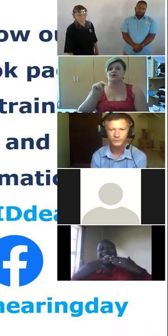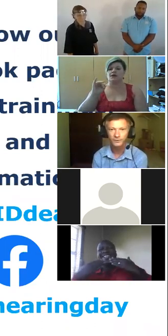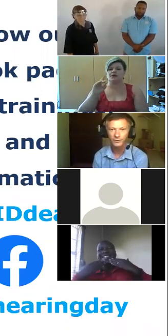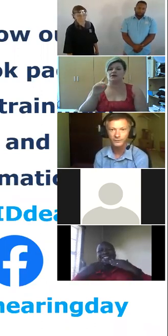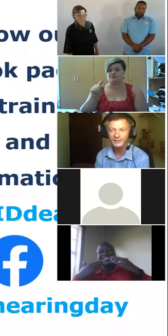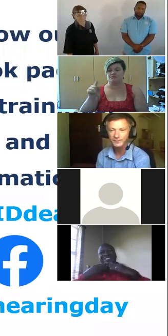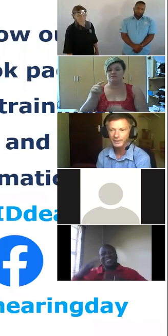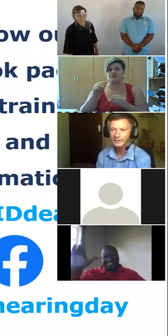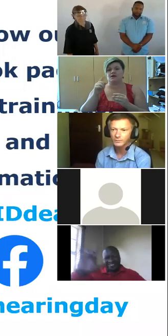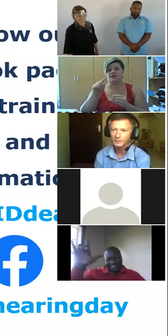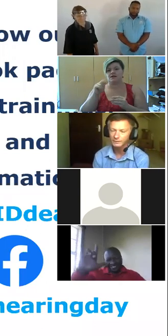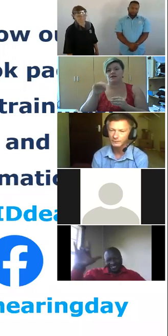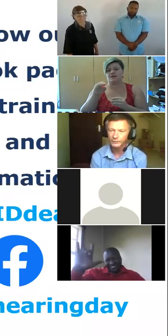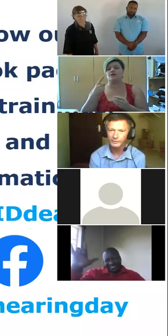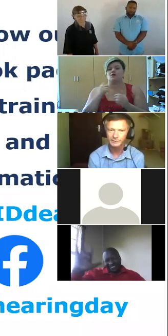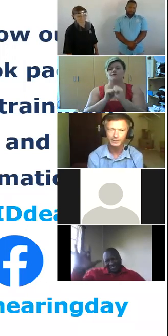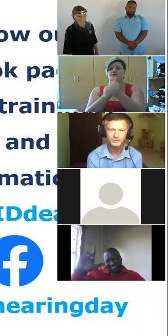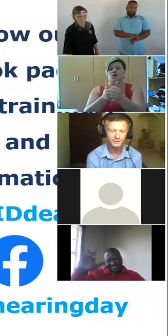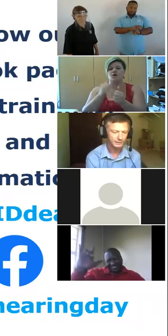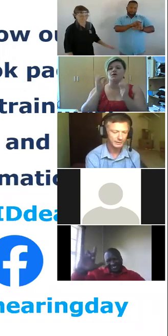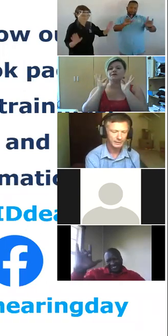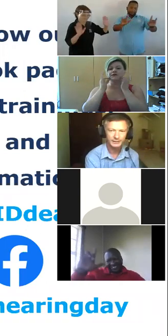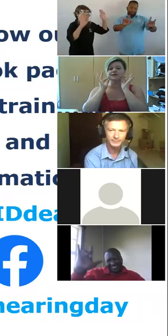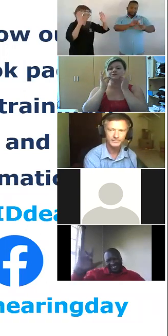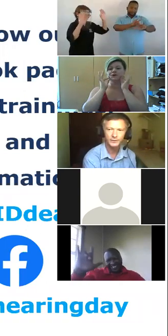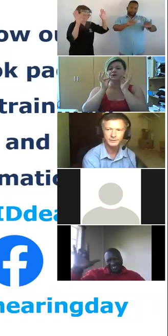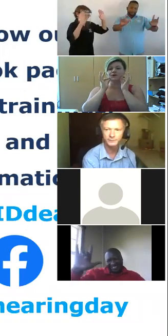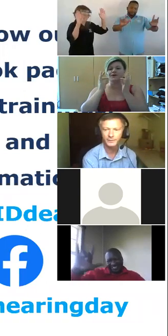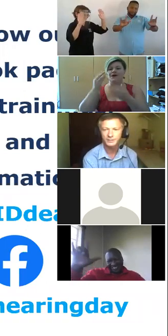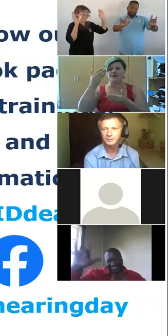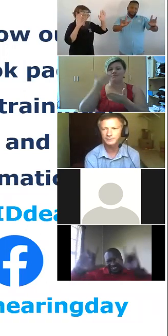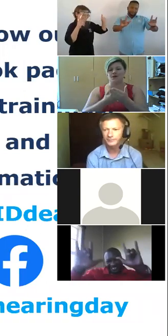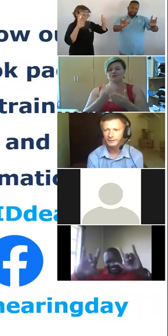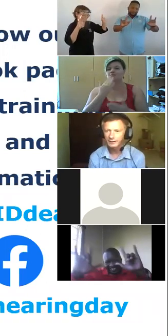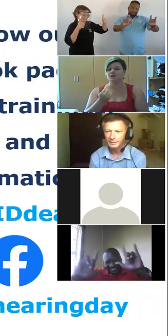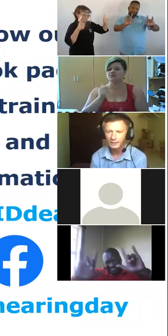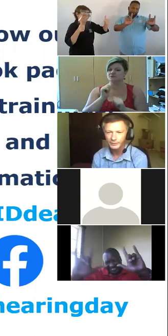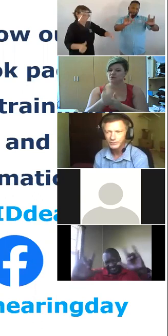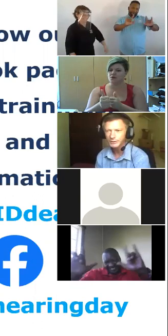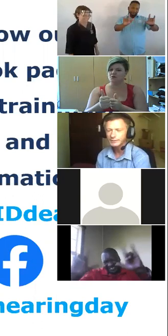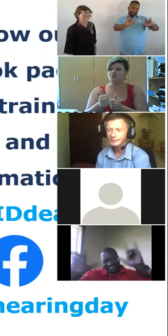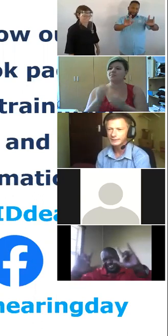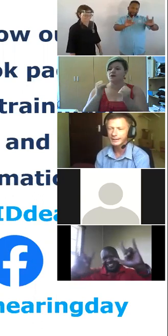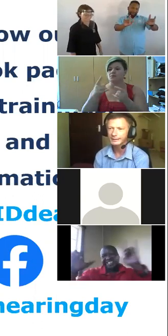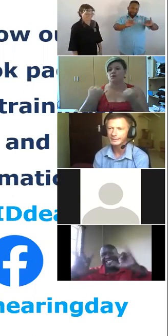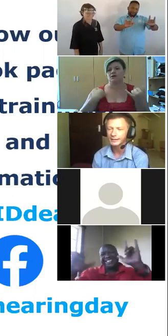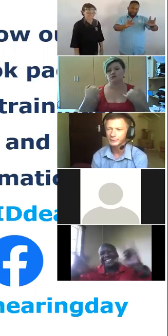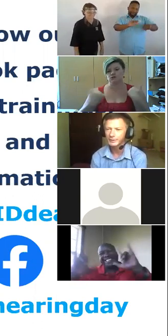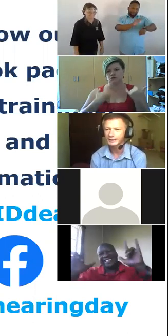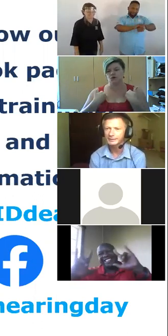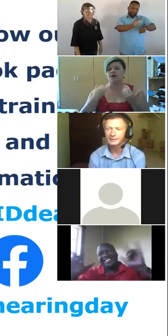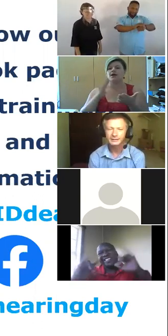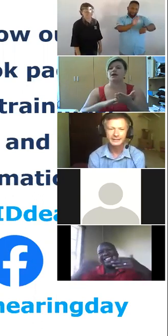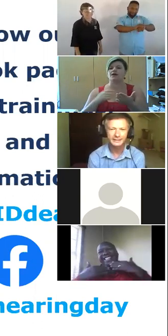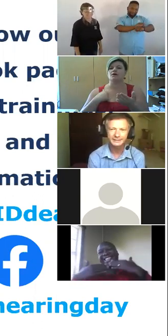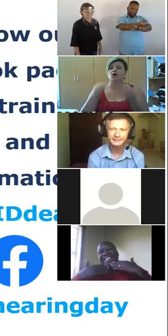You can follow our Facebook page. We frequently post videos and information. I hope you enjoyed it, and I hope